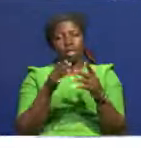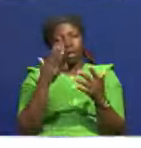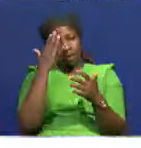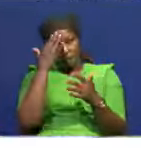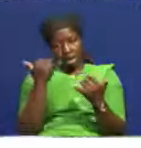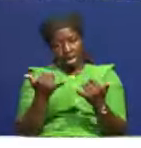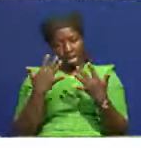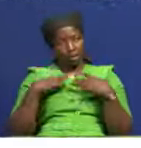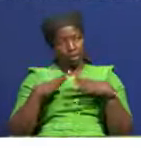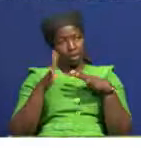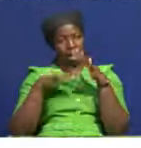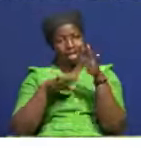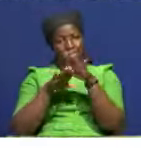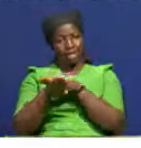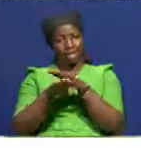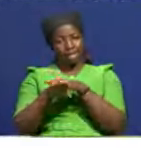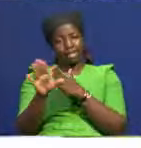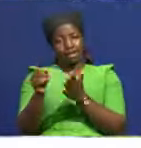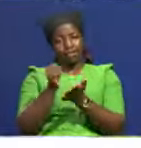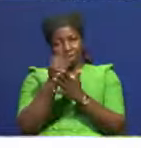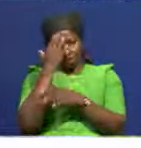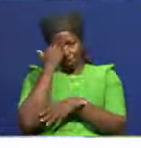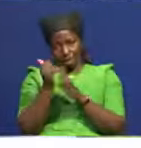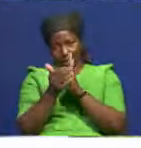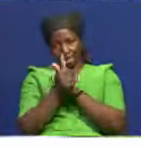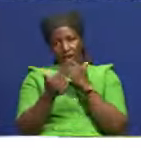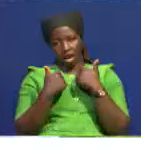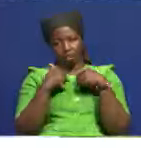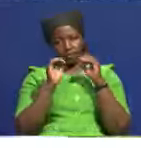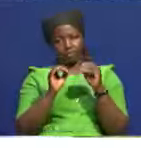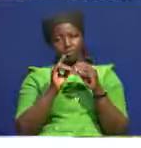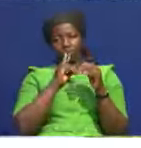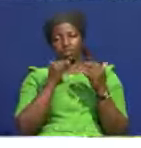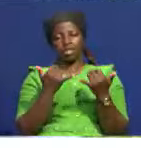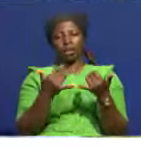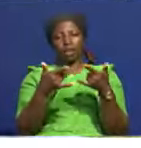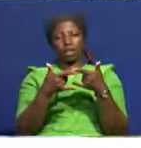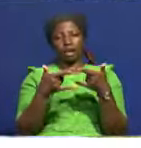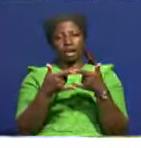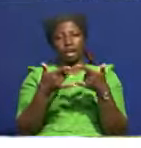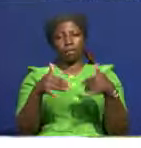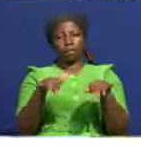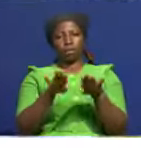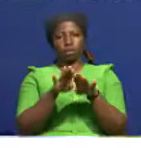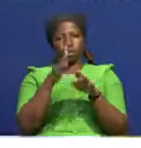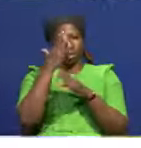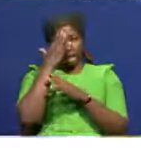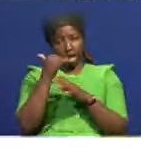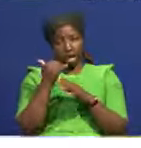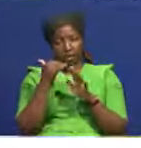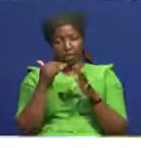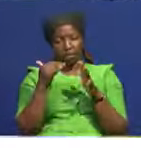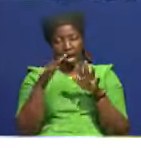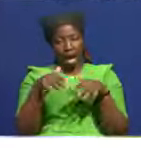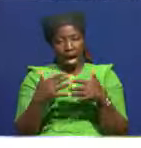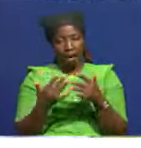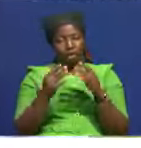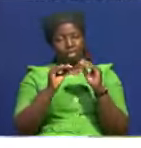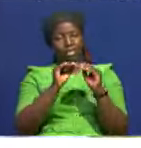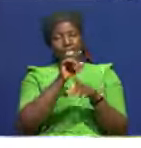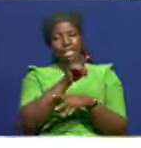Isiolo and Marsabit because they do not have skills. And so what we are doing is we are bridging that gap by equipping these young people with